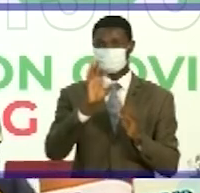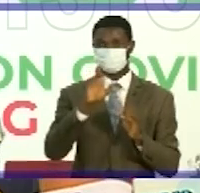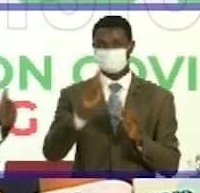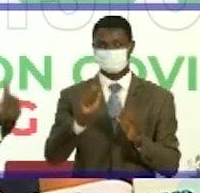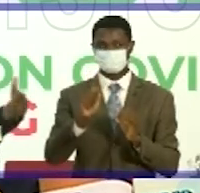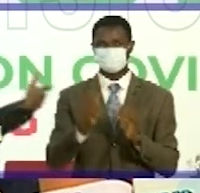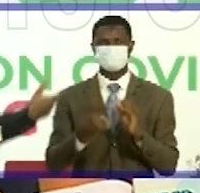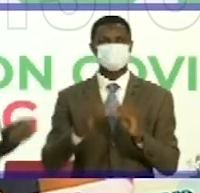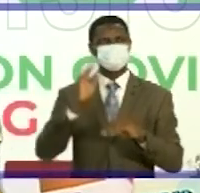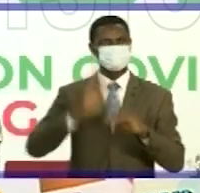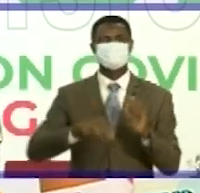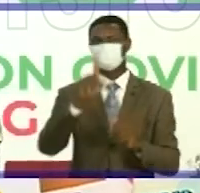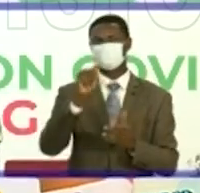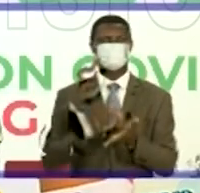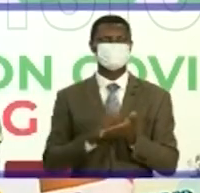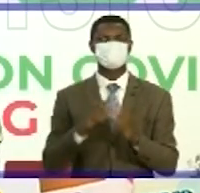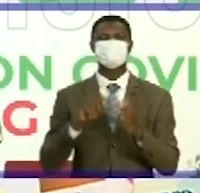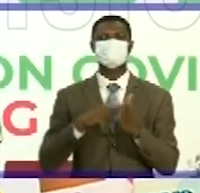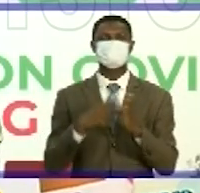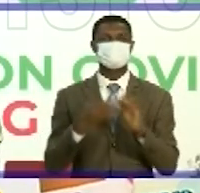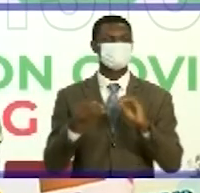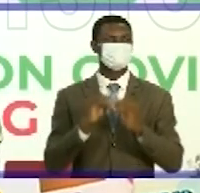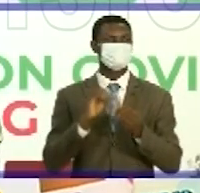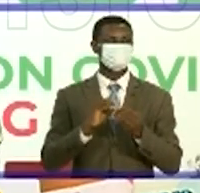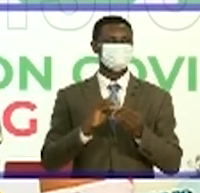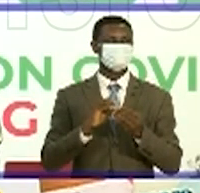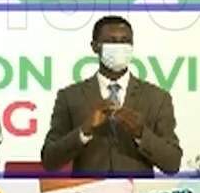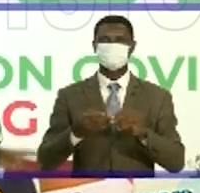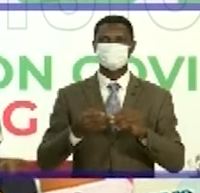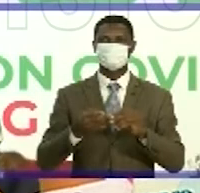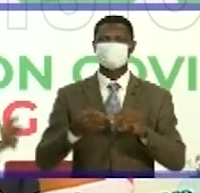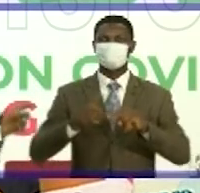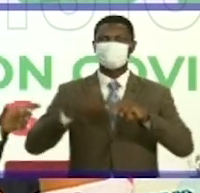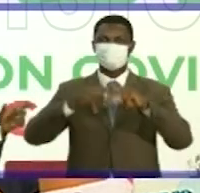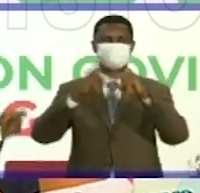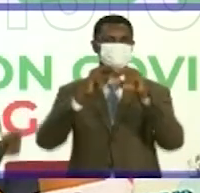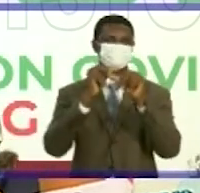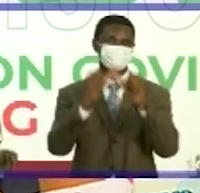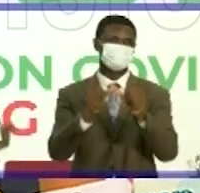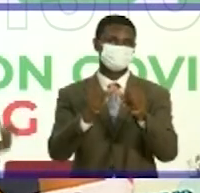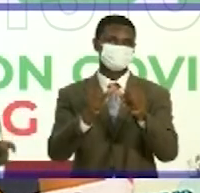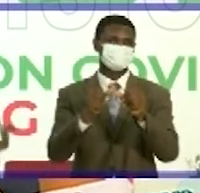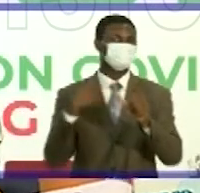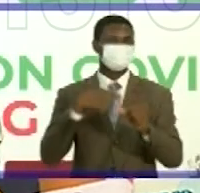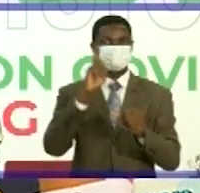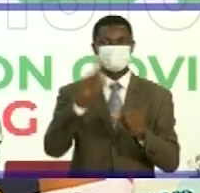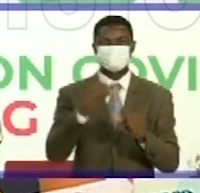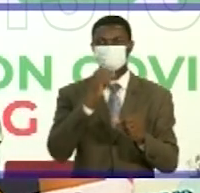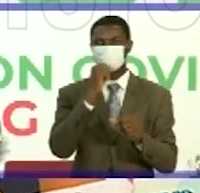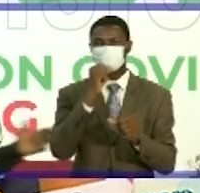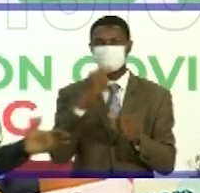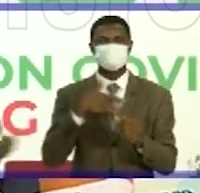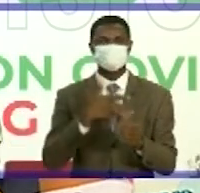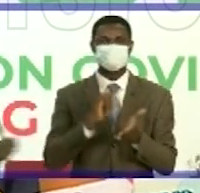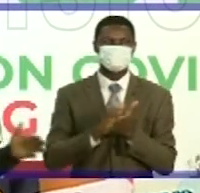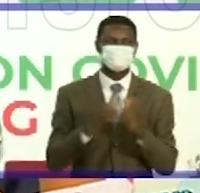that these numbers will continue to progress. And I've said it often, that we should not take the low in the numbers that have